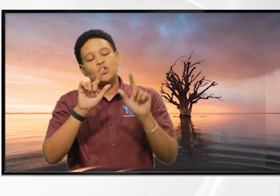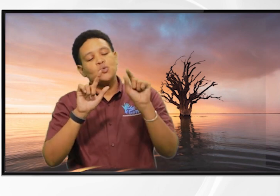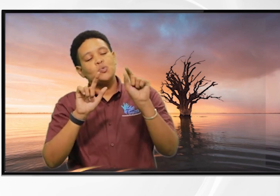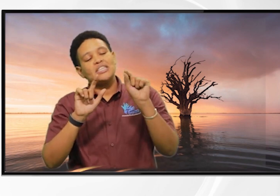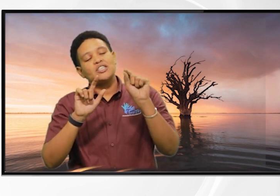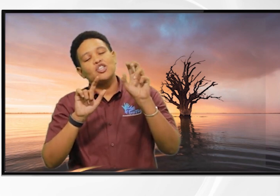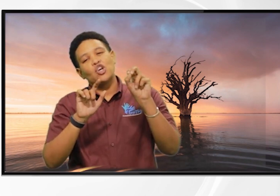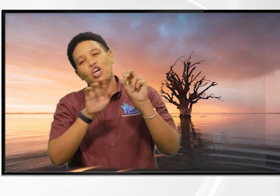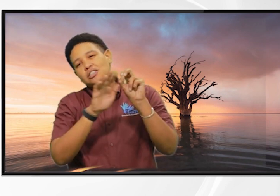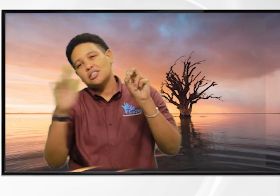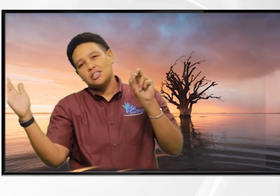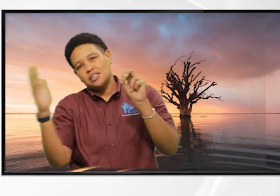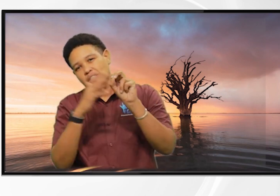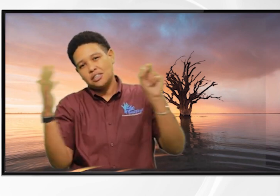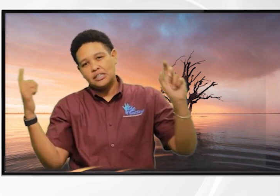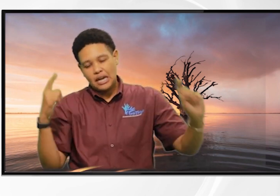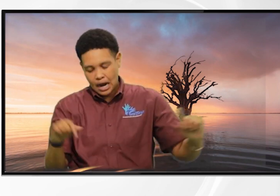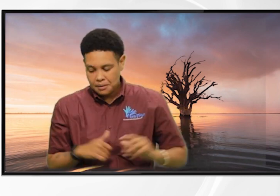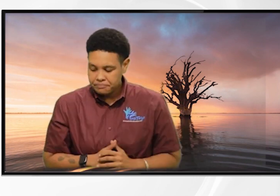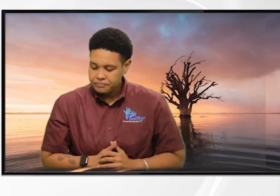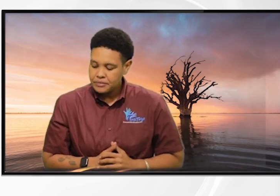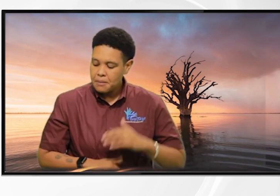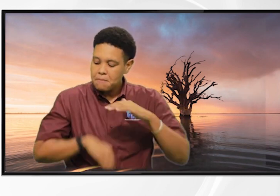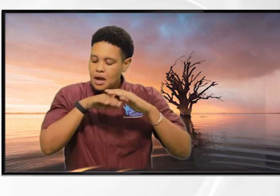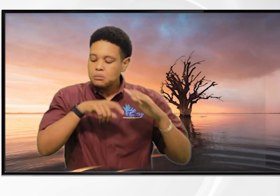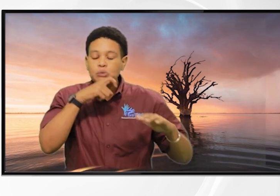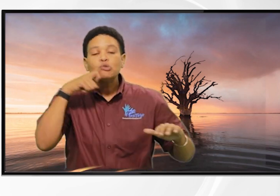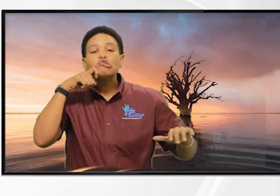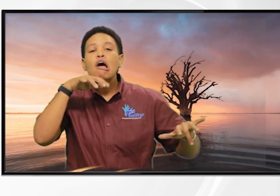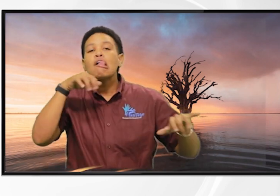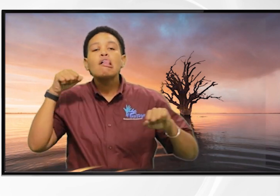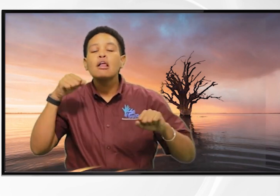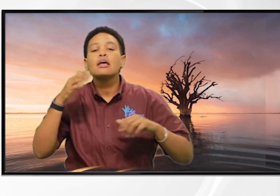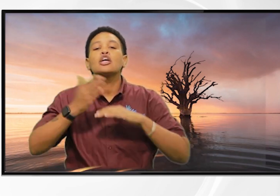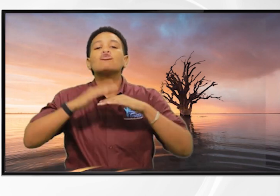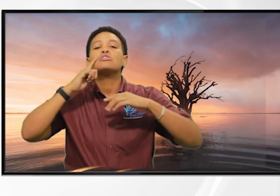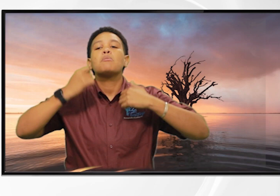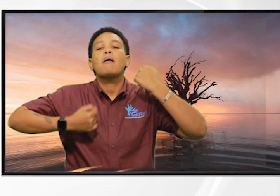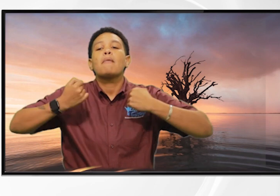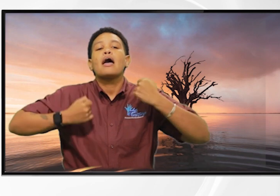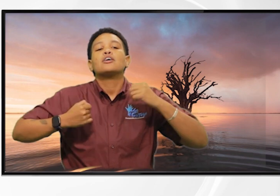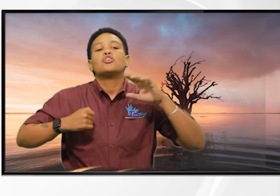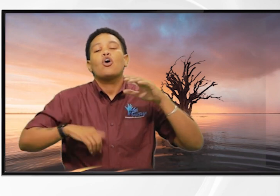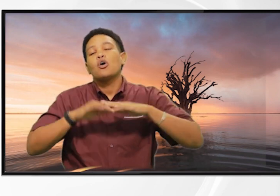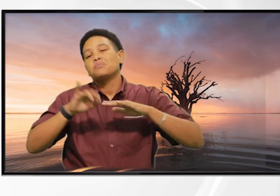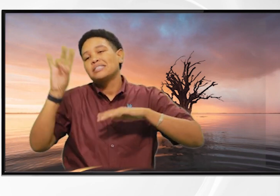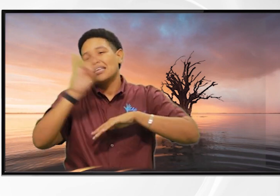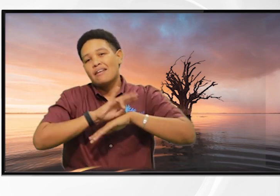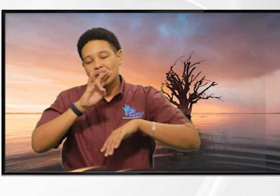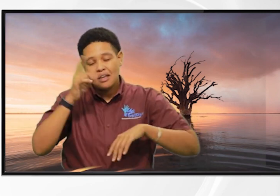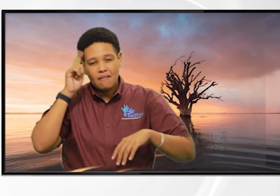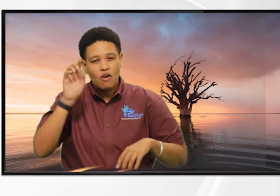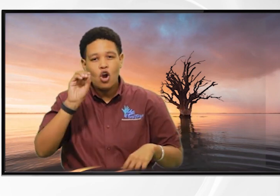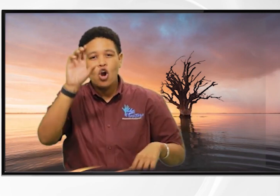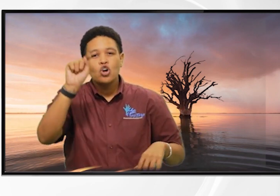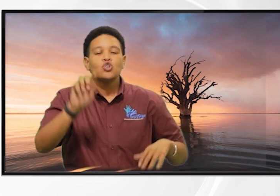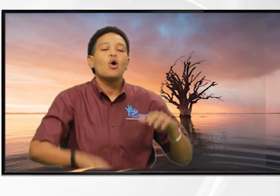Maximum dry spell length increases for March by up to 7 and 7 days, and for